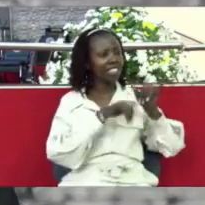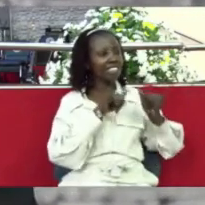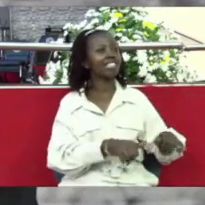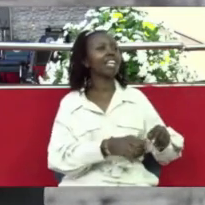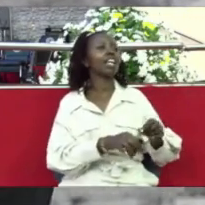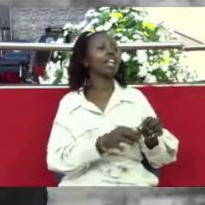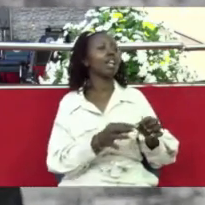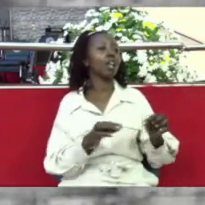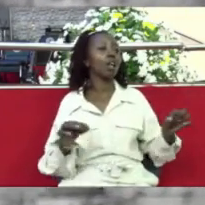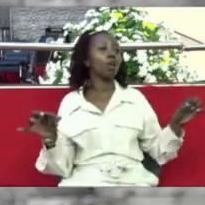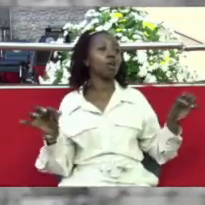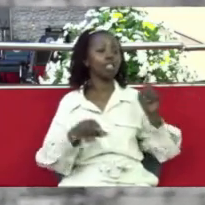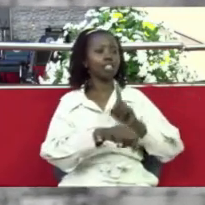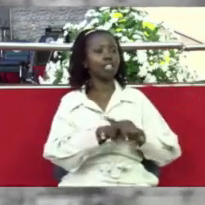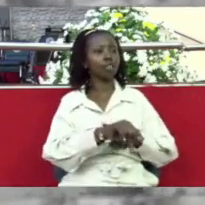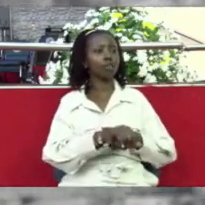Now, if you want a